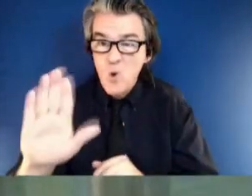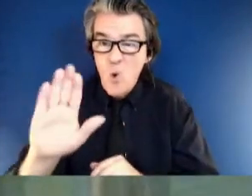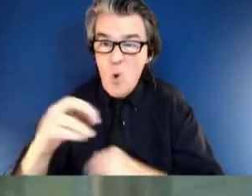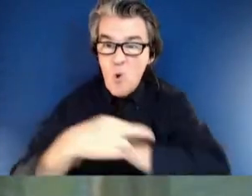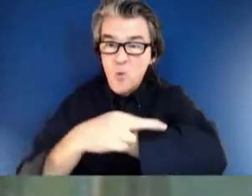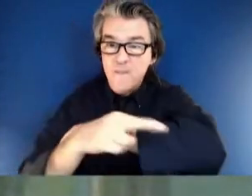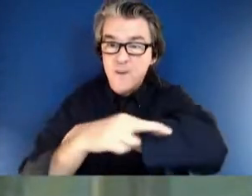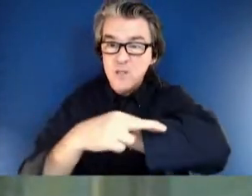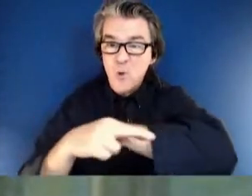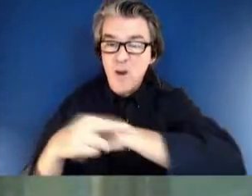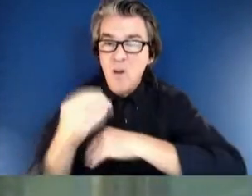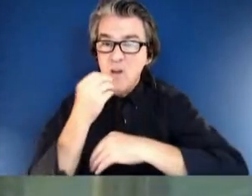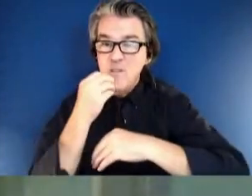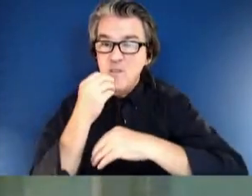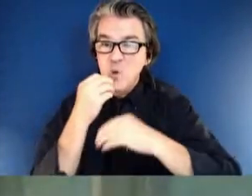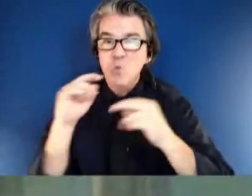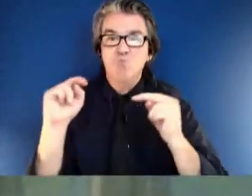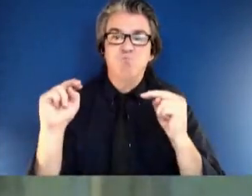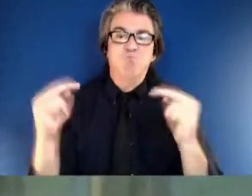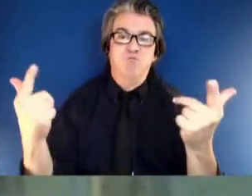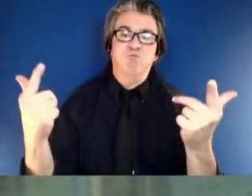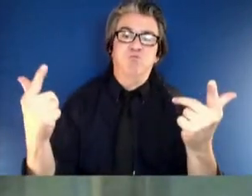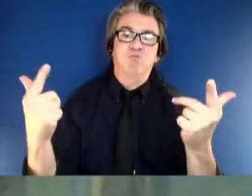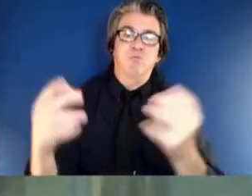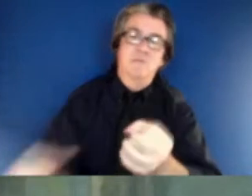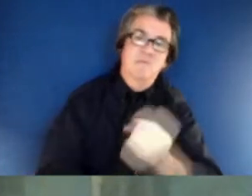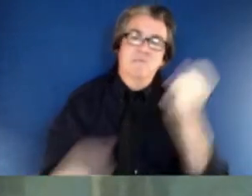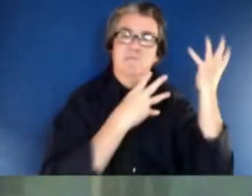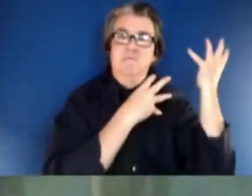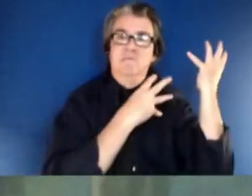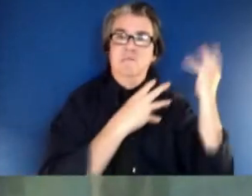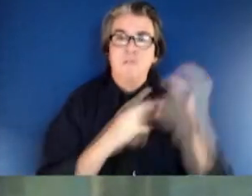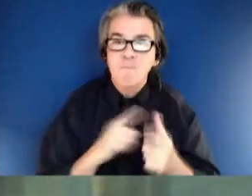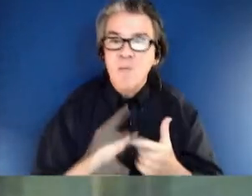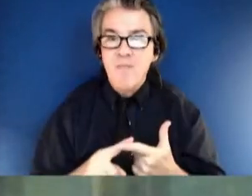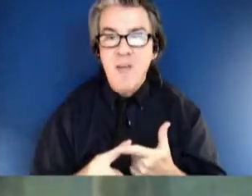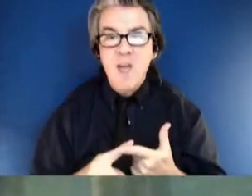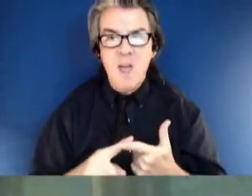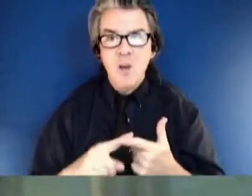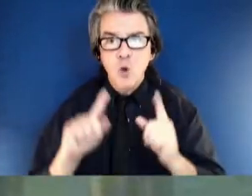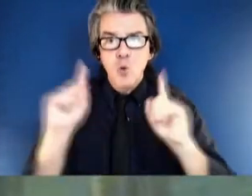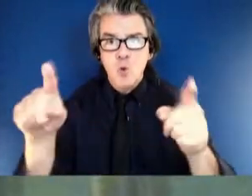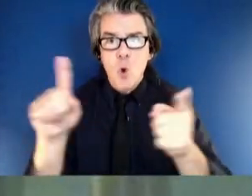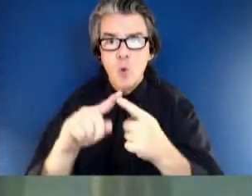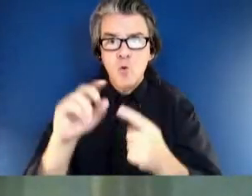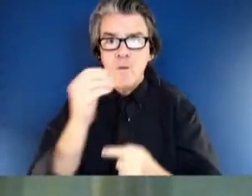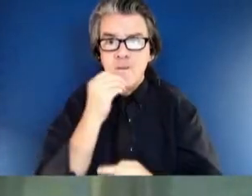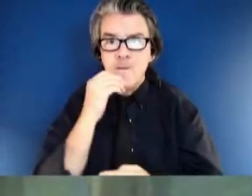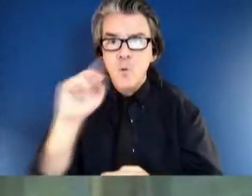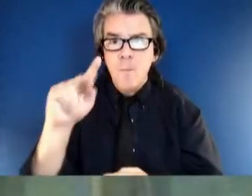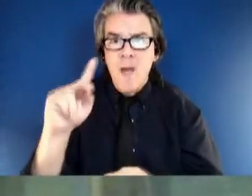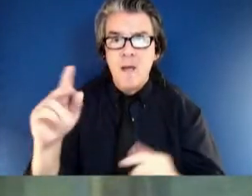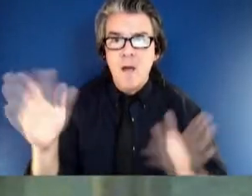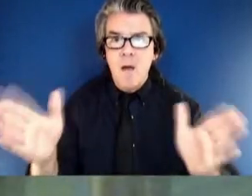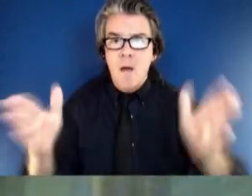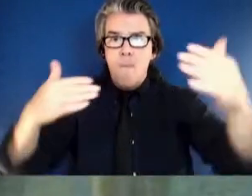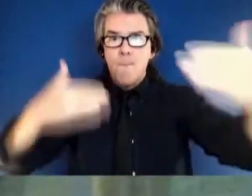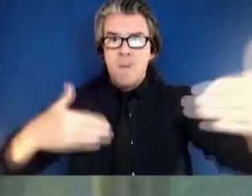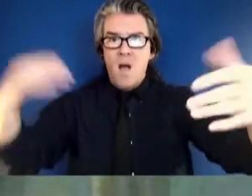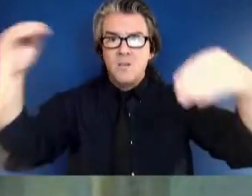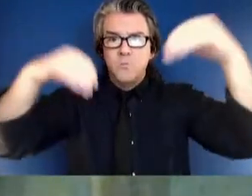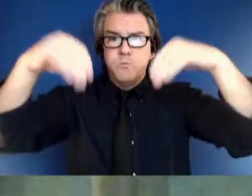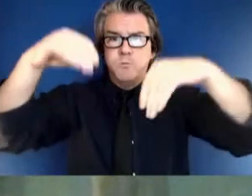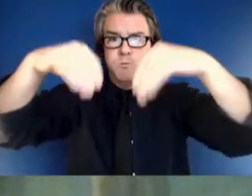go there. They can obtain a box of food that will feed a family of 4 for a week. Of course, if they have more than 4, they can get